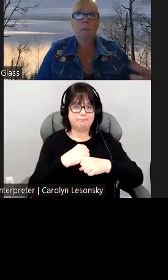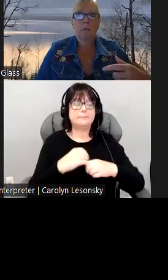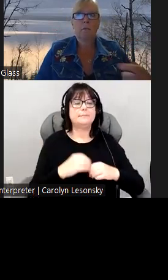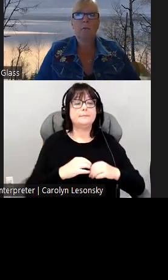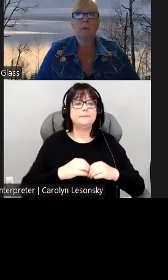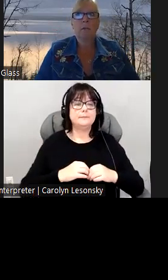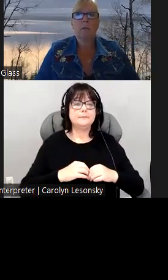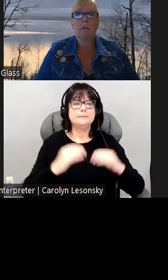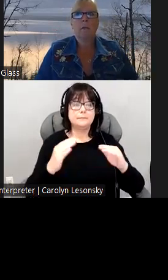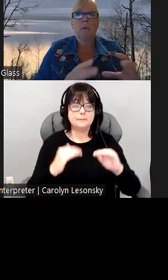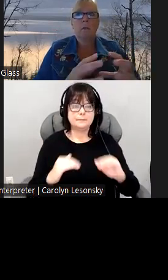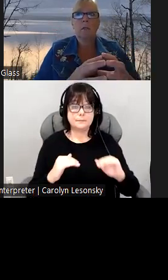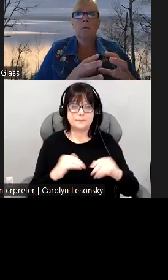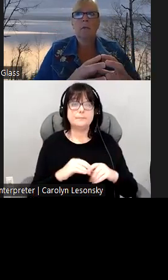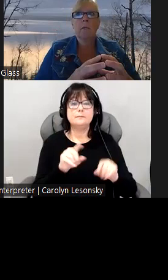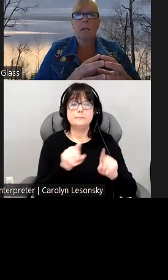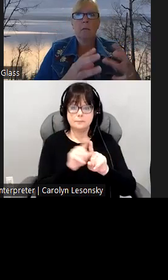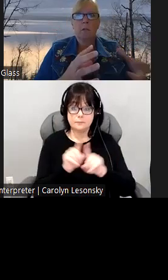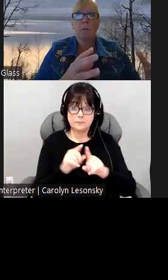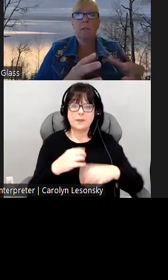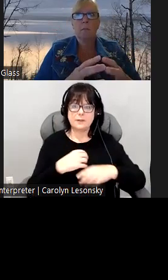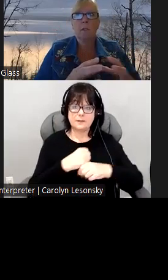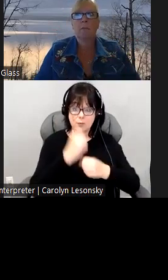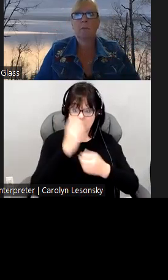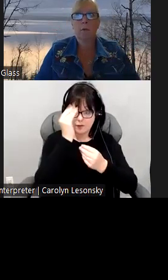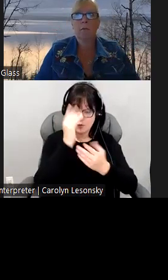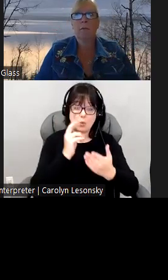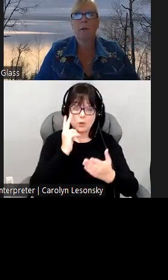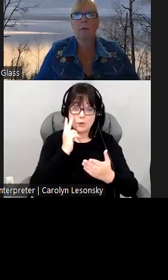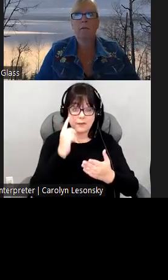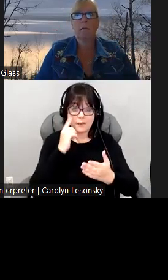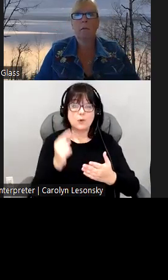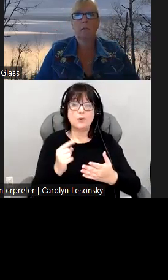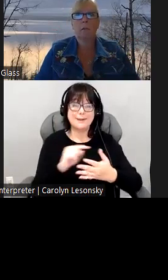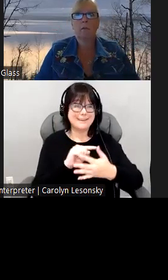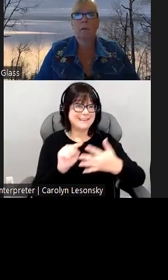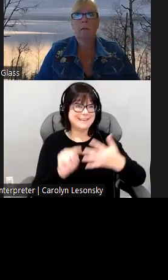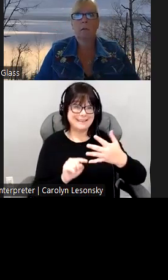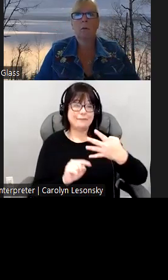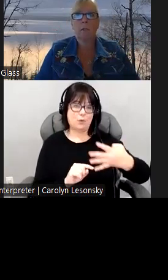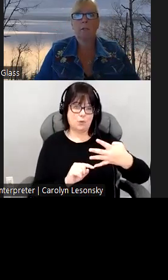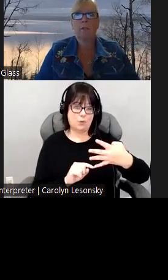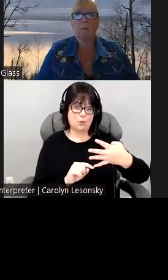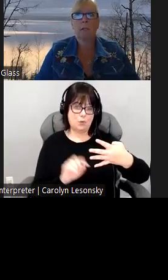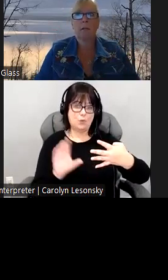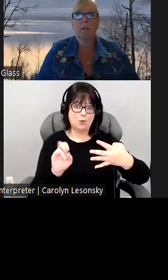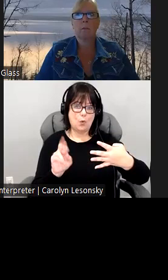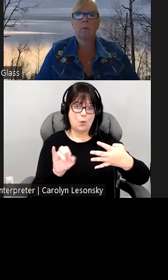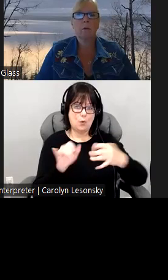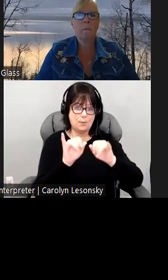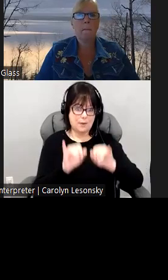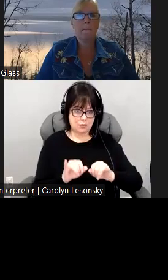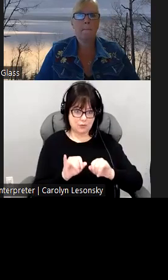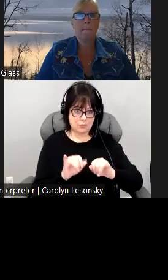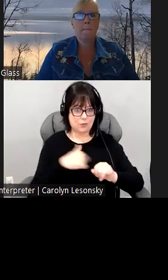As I mentioned before, it gives you summary data, which we'll see in a minute, for 4 of the 5 of the core measures that we're accountable